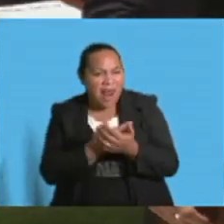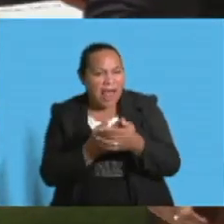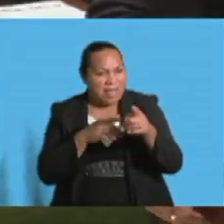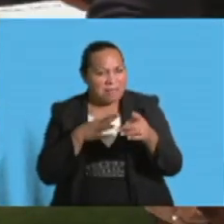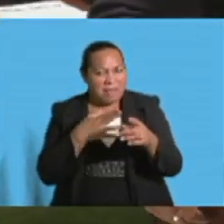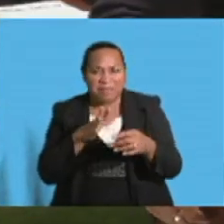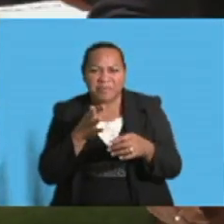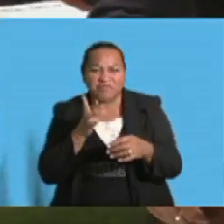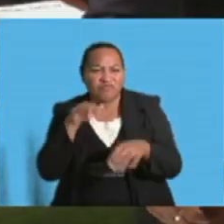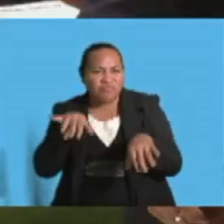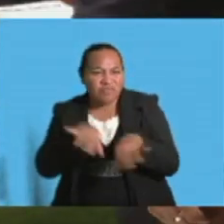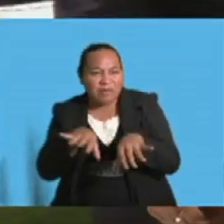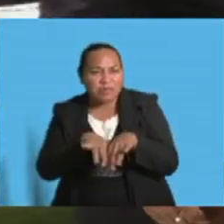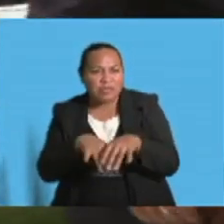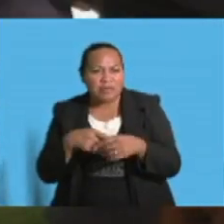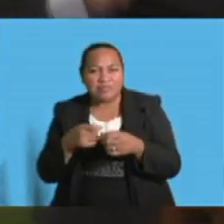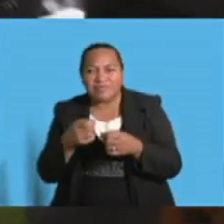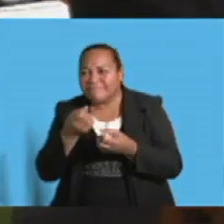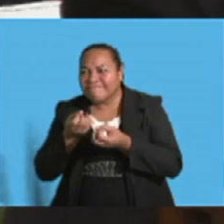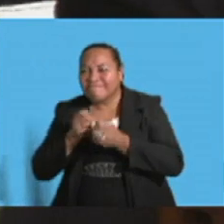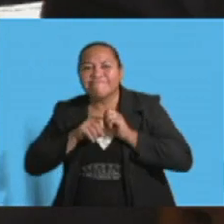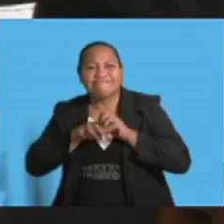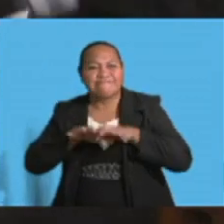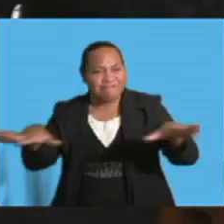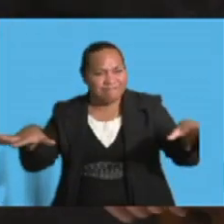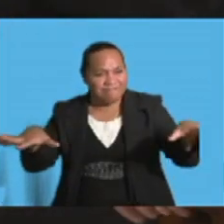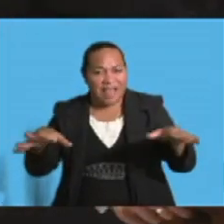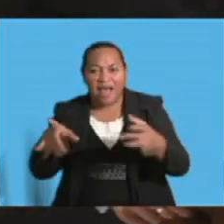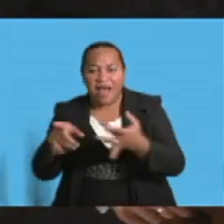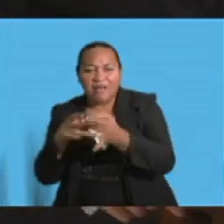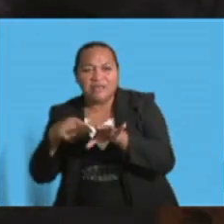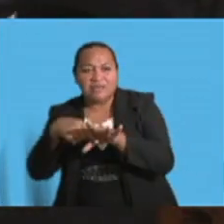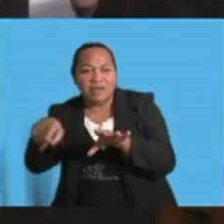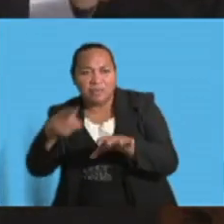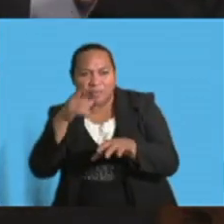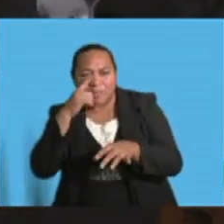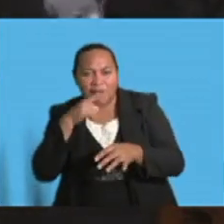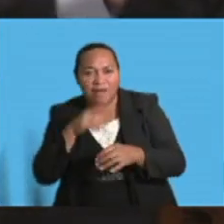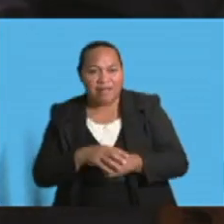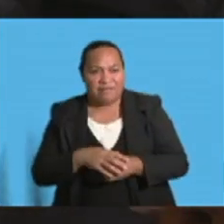outside this Parliament, Madam Speaker. I shudder to even think about what